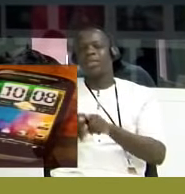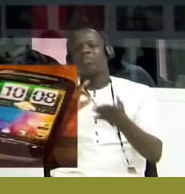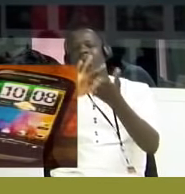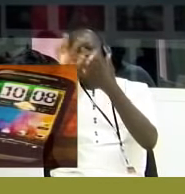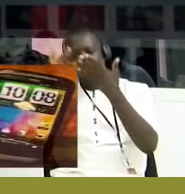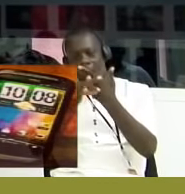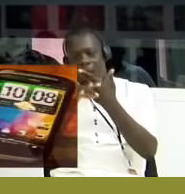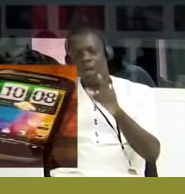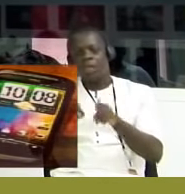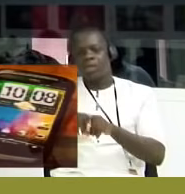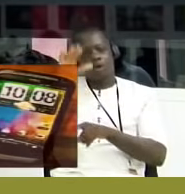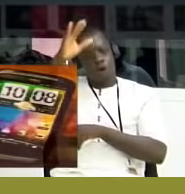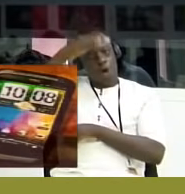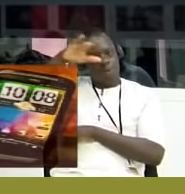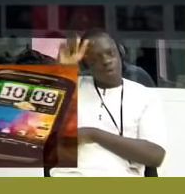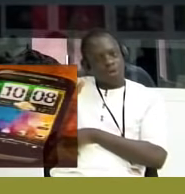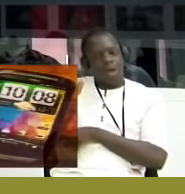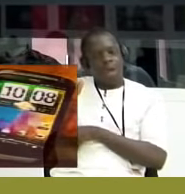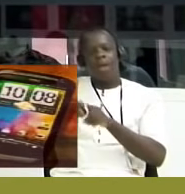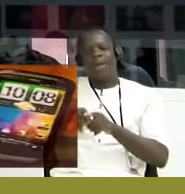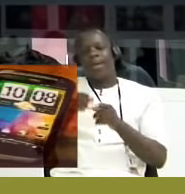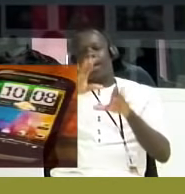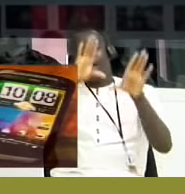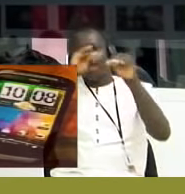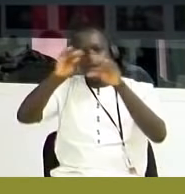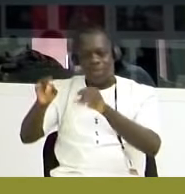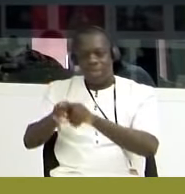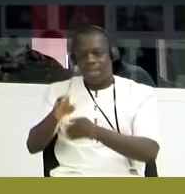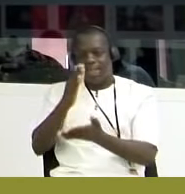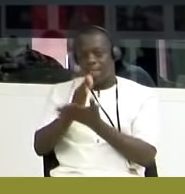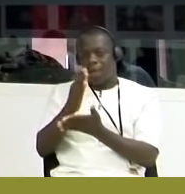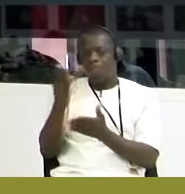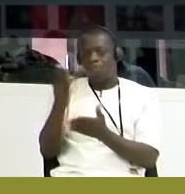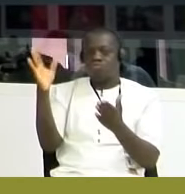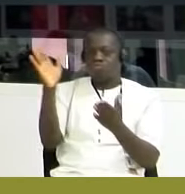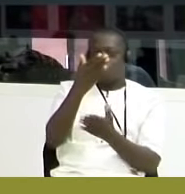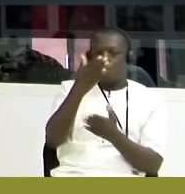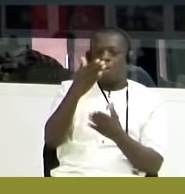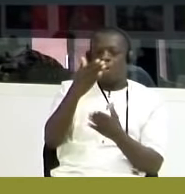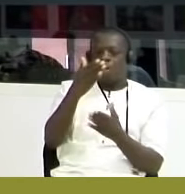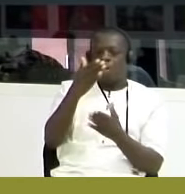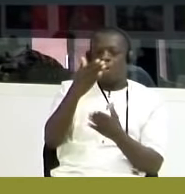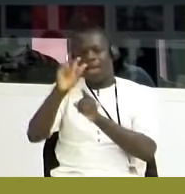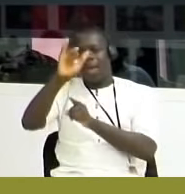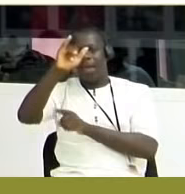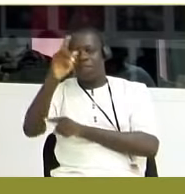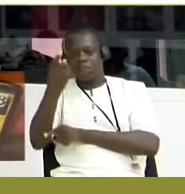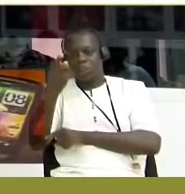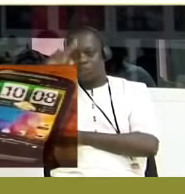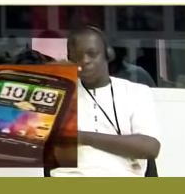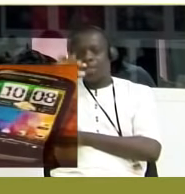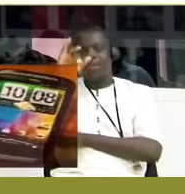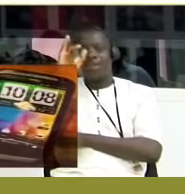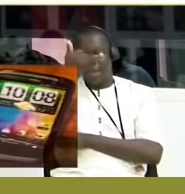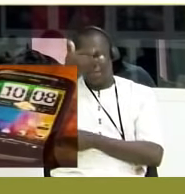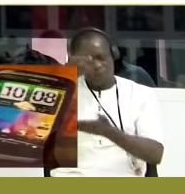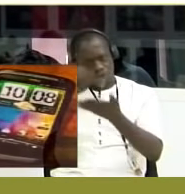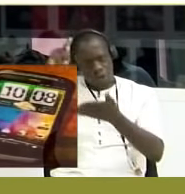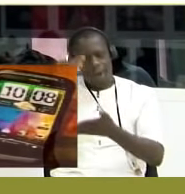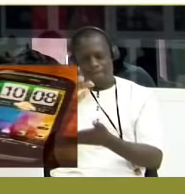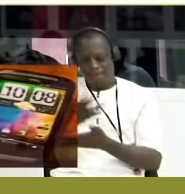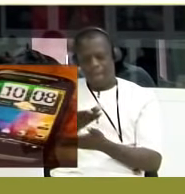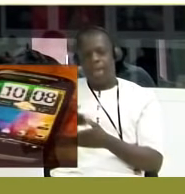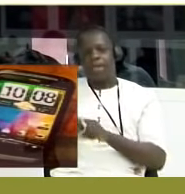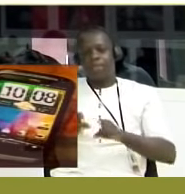which then, of course, would go to the IGP, right? That's correct, Ma, because as a special unit, the police